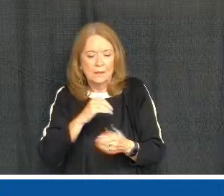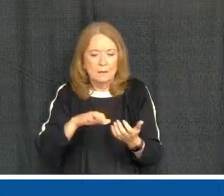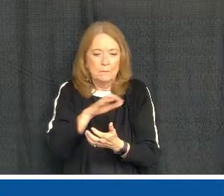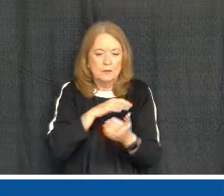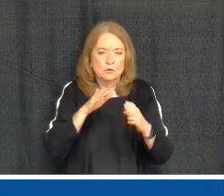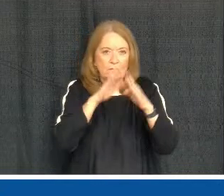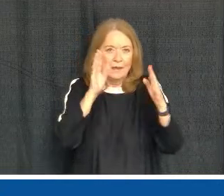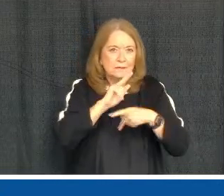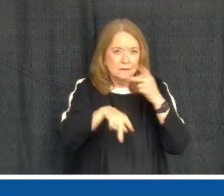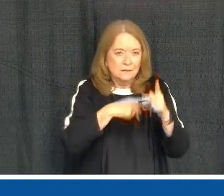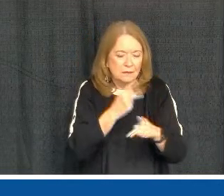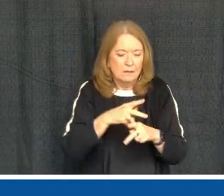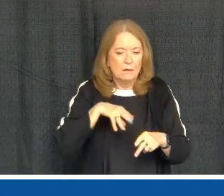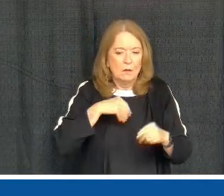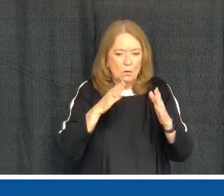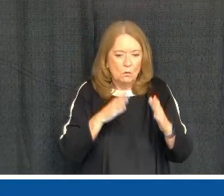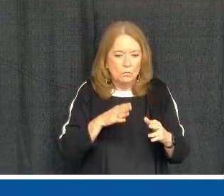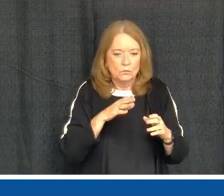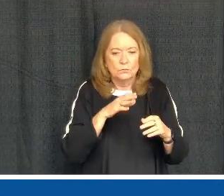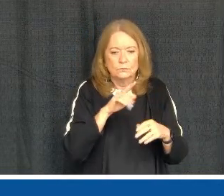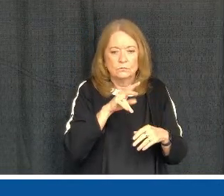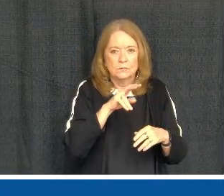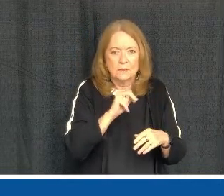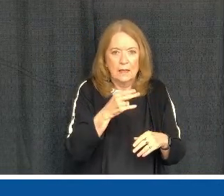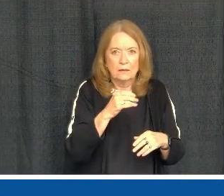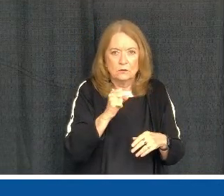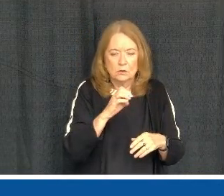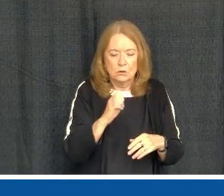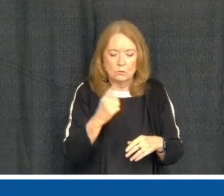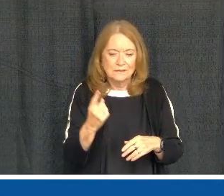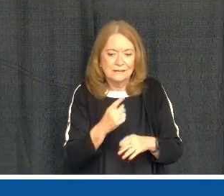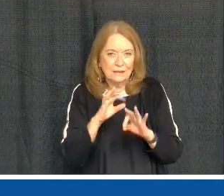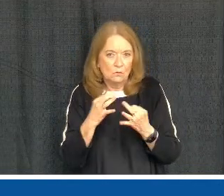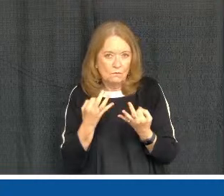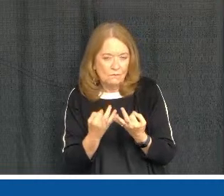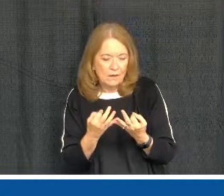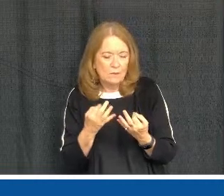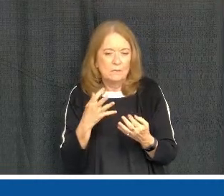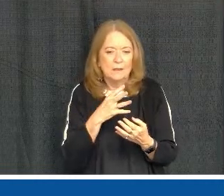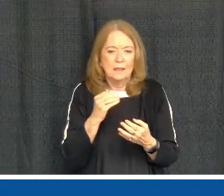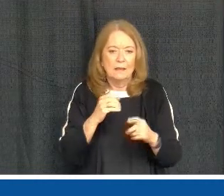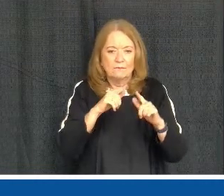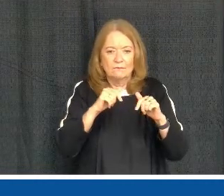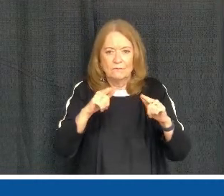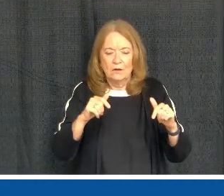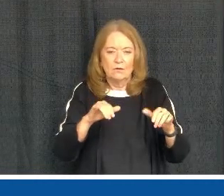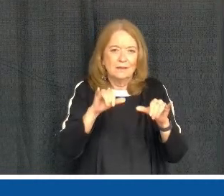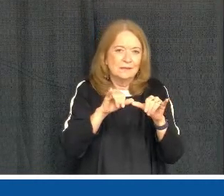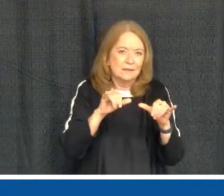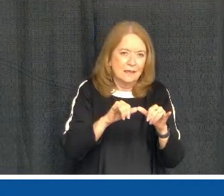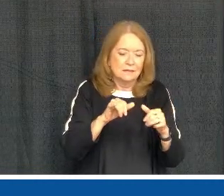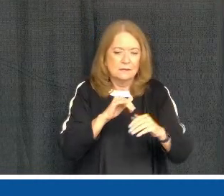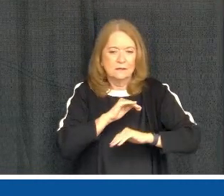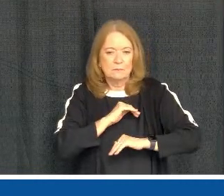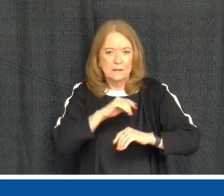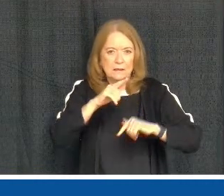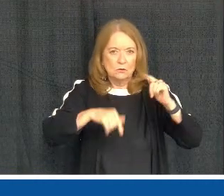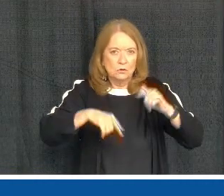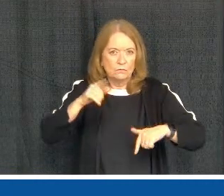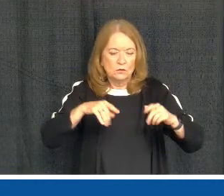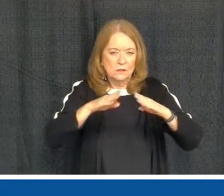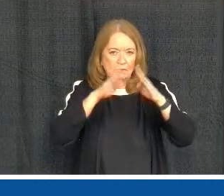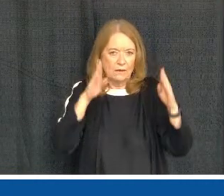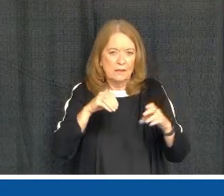types such as owner-occupied townhomes, single-family detached structures with varying sizes to meet a diverse need of housing in the